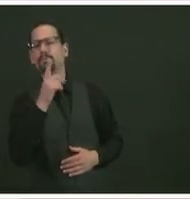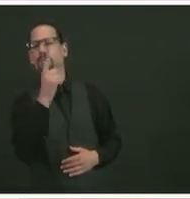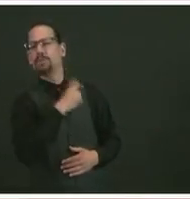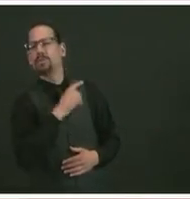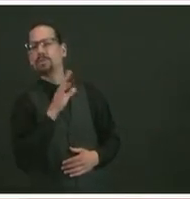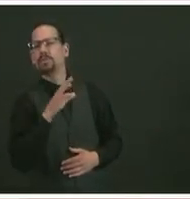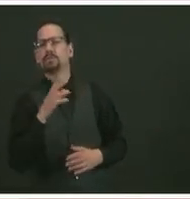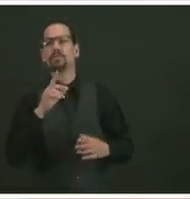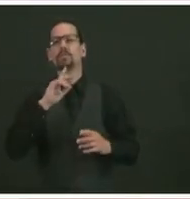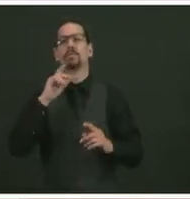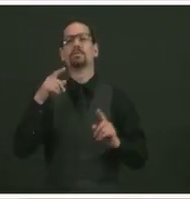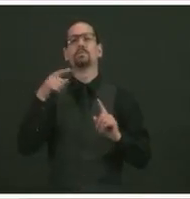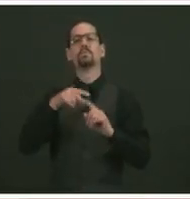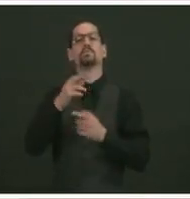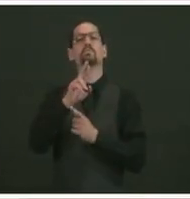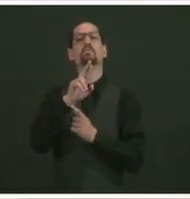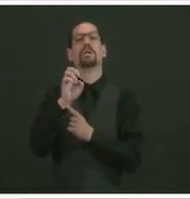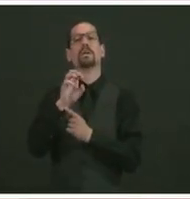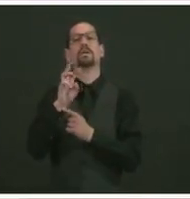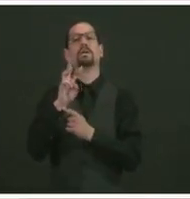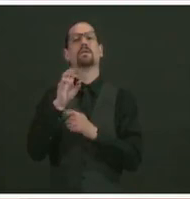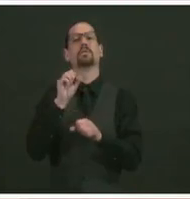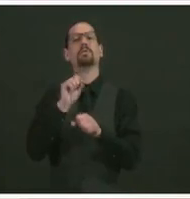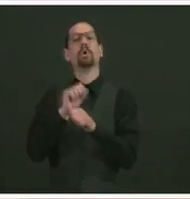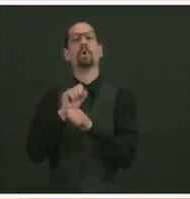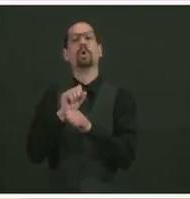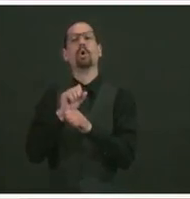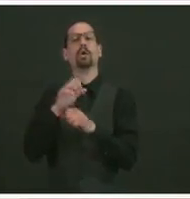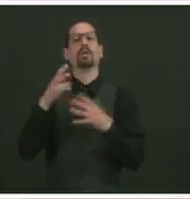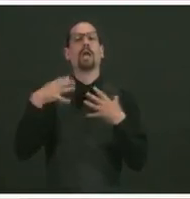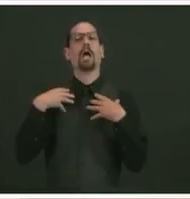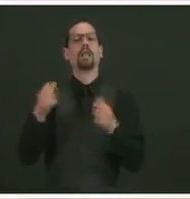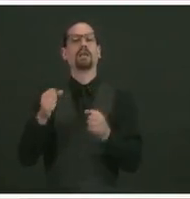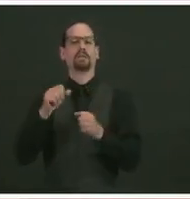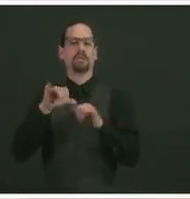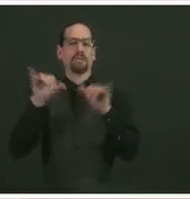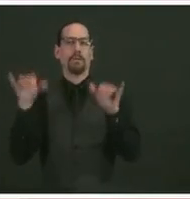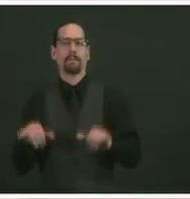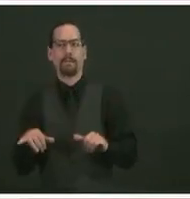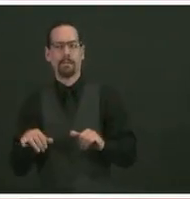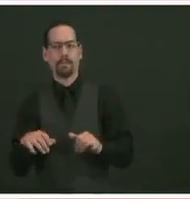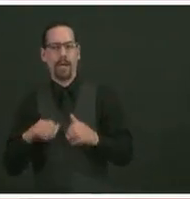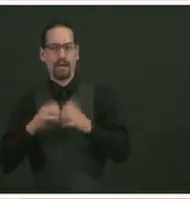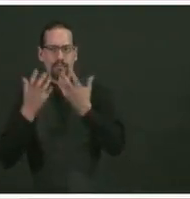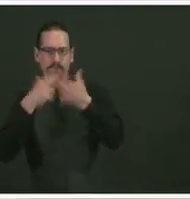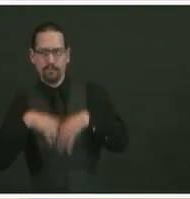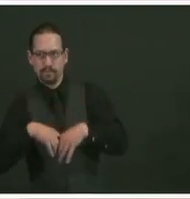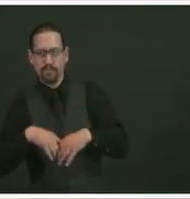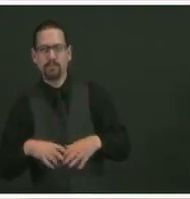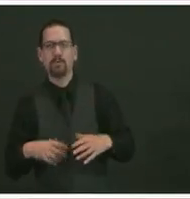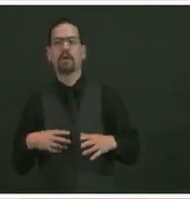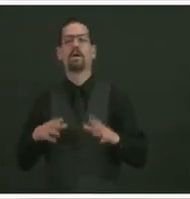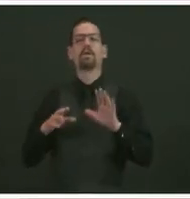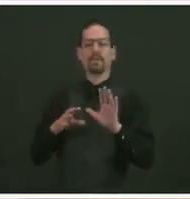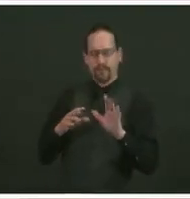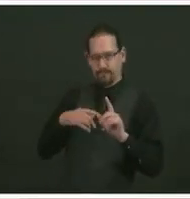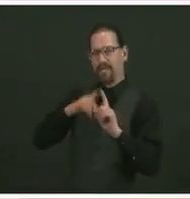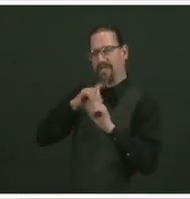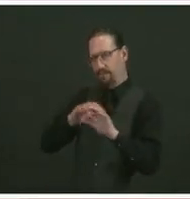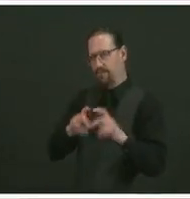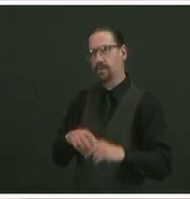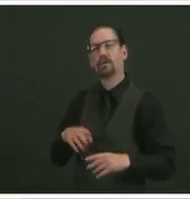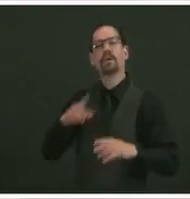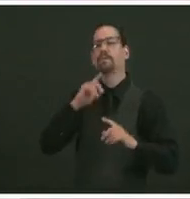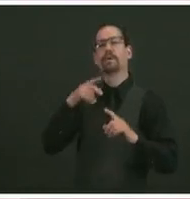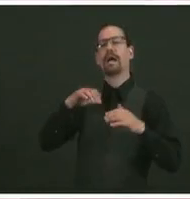You're looking for? What's the aim here? Yeah, so some of it's what I announced today. You know, investments in primary care, investments in